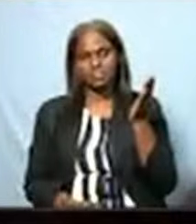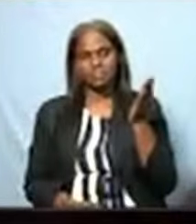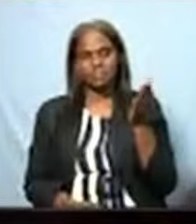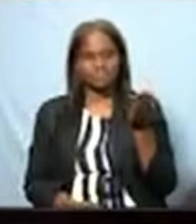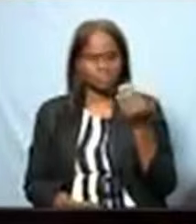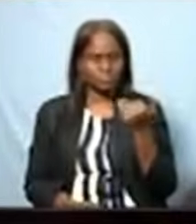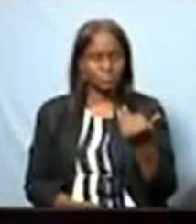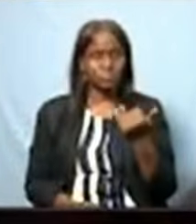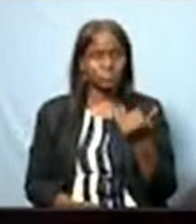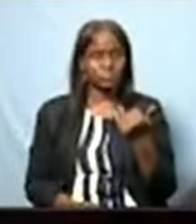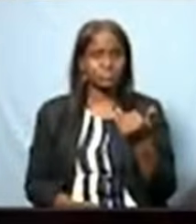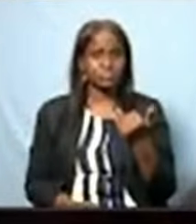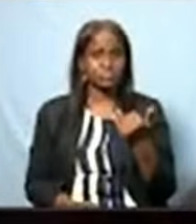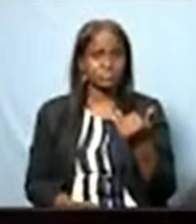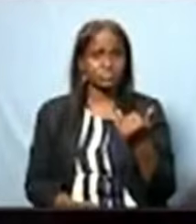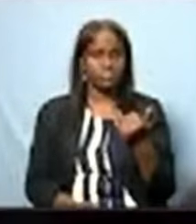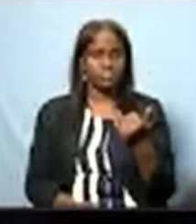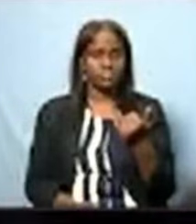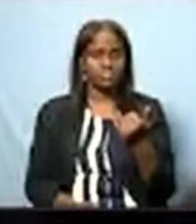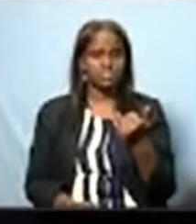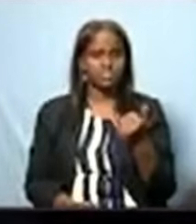now he is